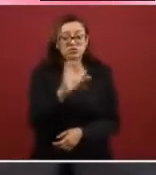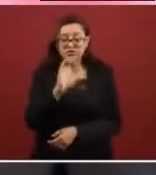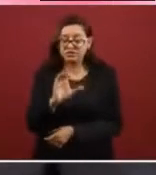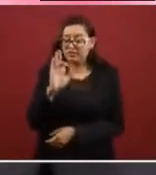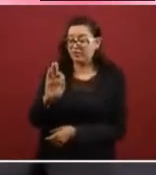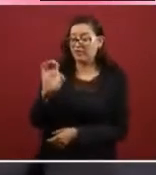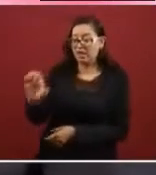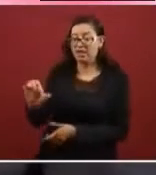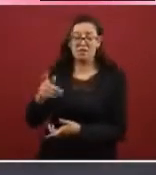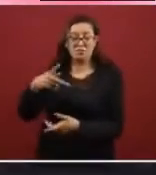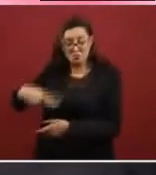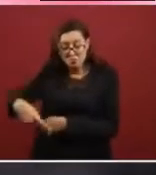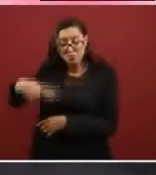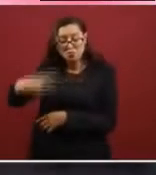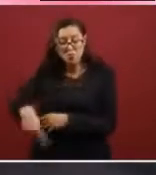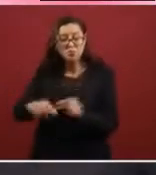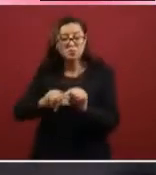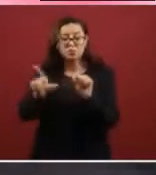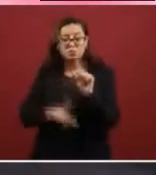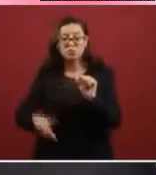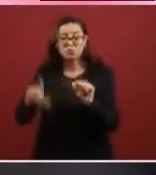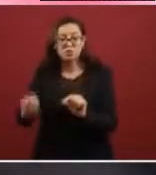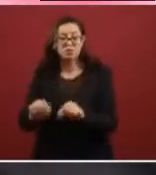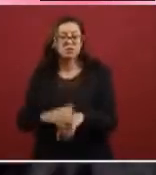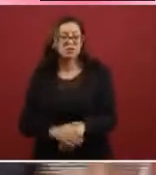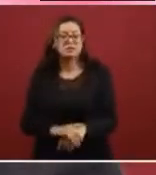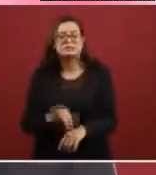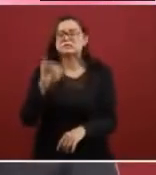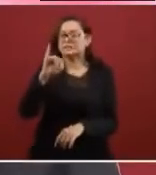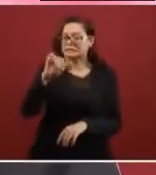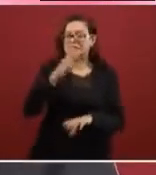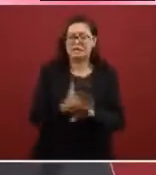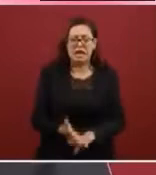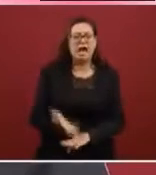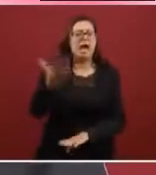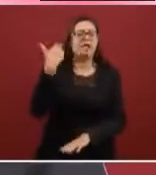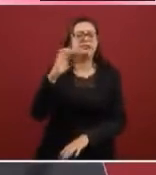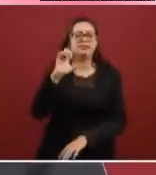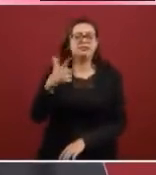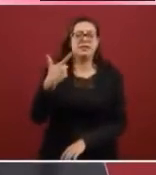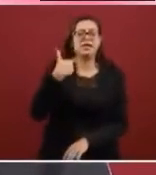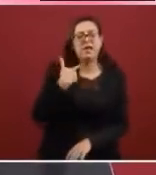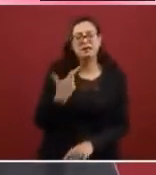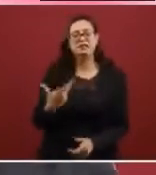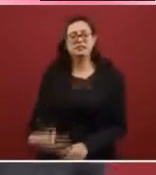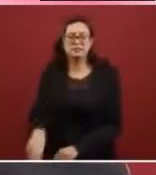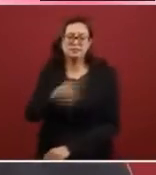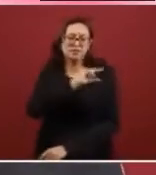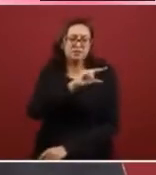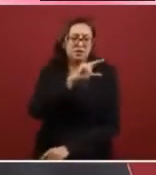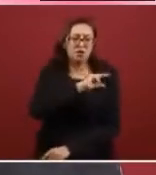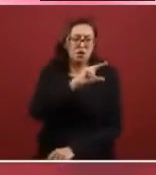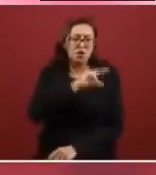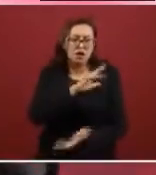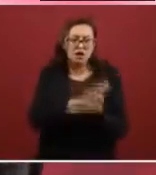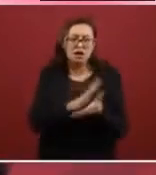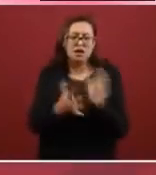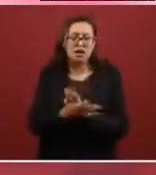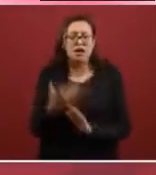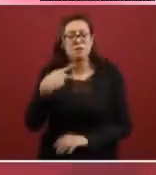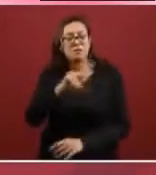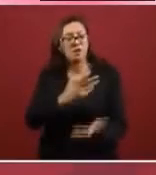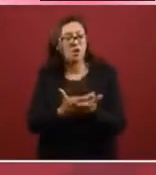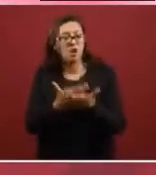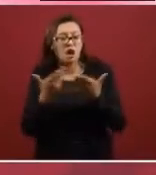public estuvo company. En manos de it used to be in the hands intereses privados, of private interests, pero ahora es una empresa de todos los mexicanos. But now